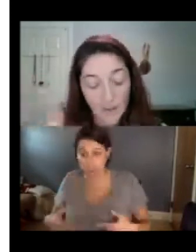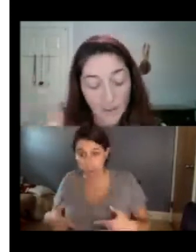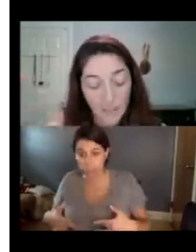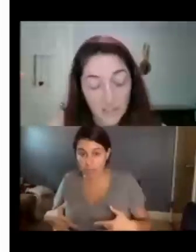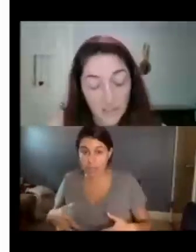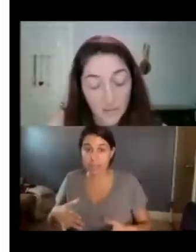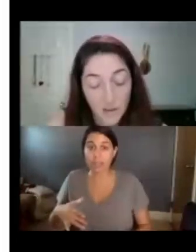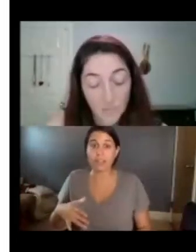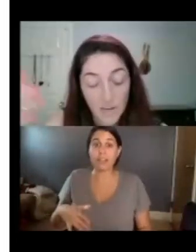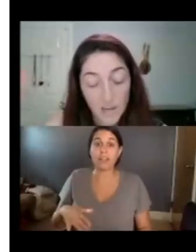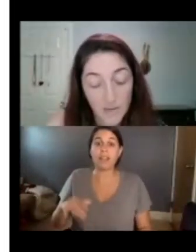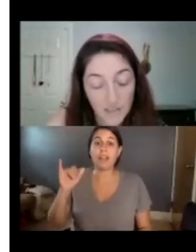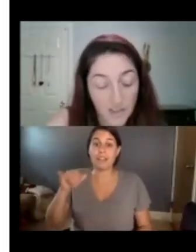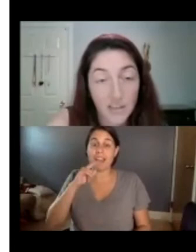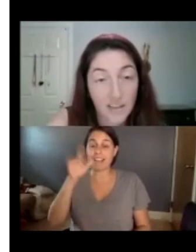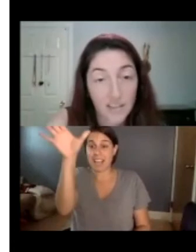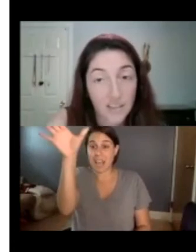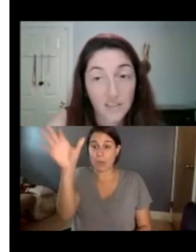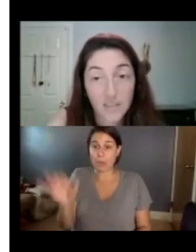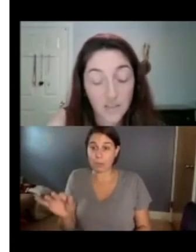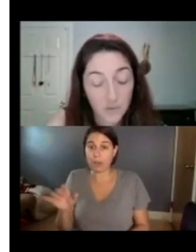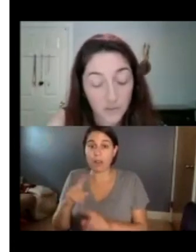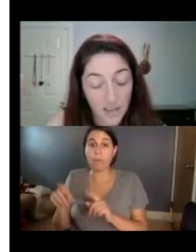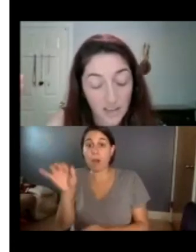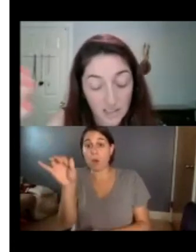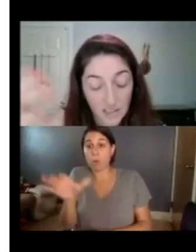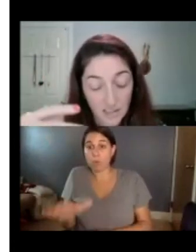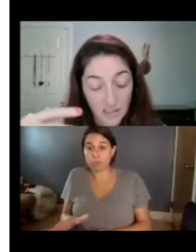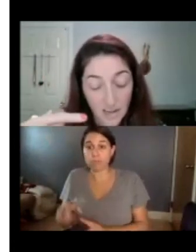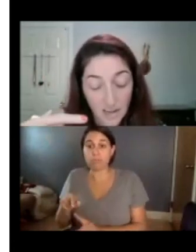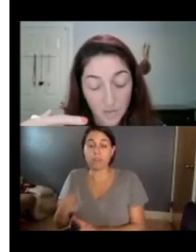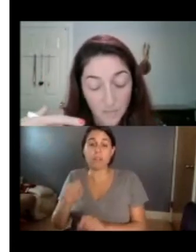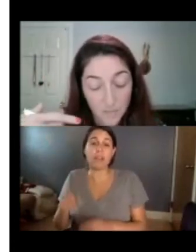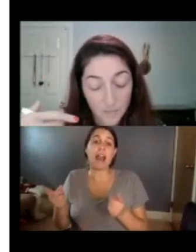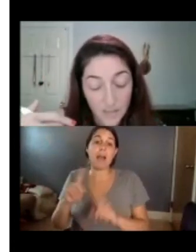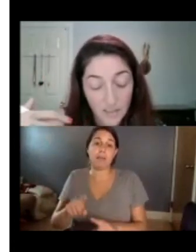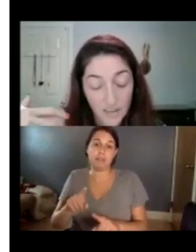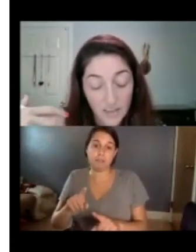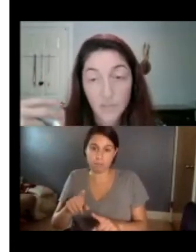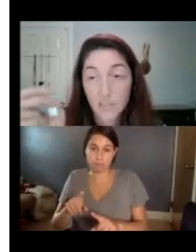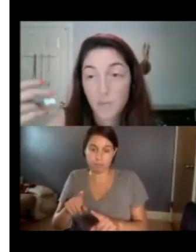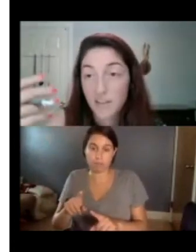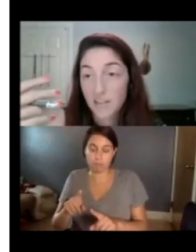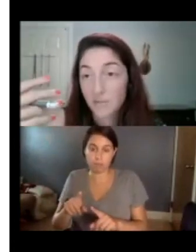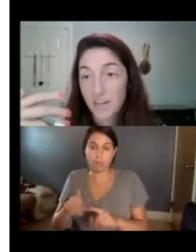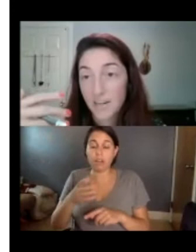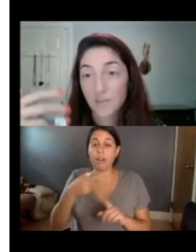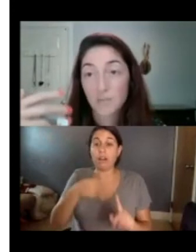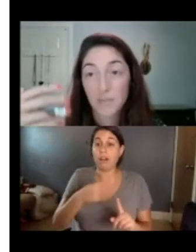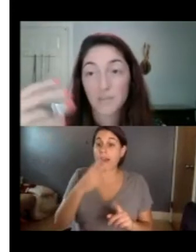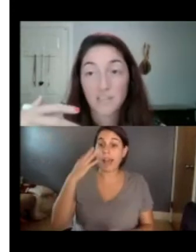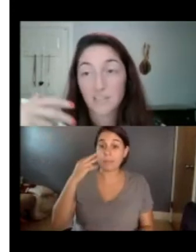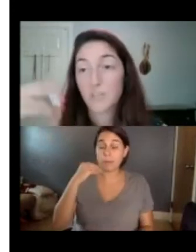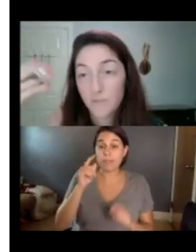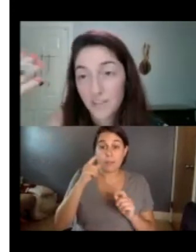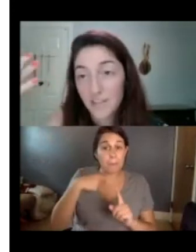upward spiral may likewise occur in highly sensitive individuals. That is, they can experience positive waking and